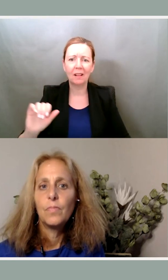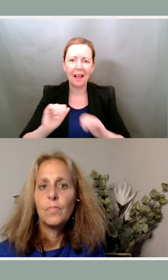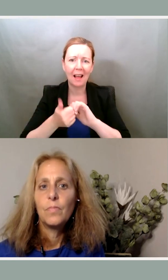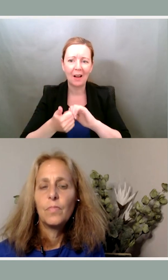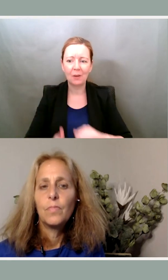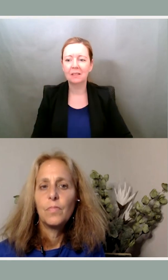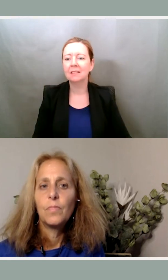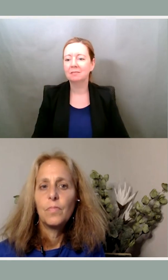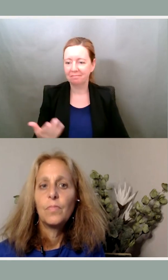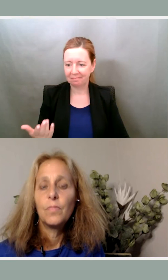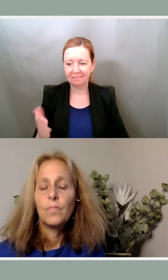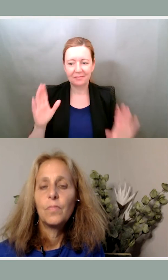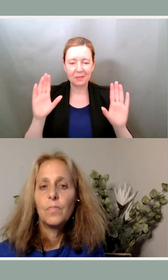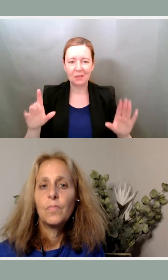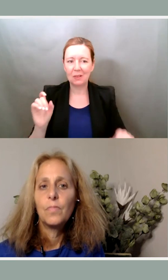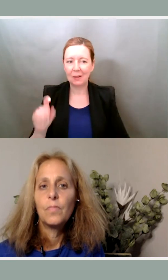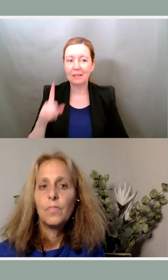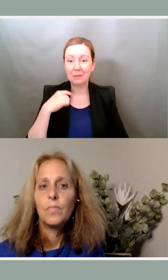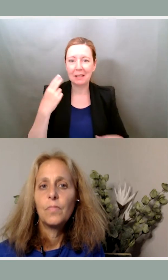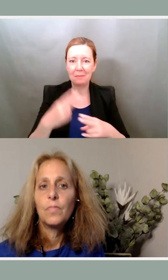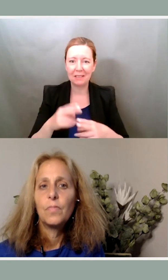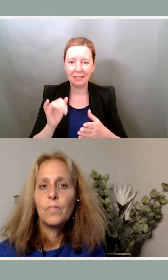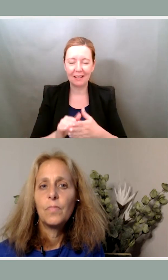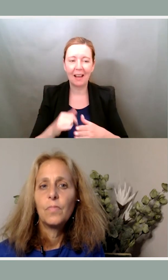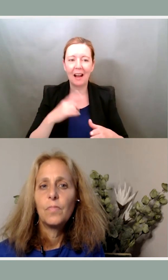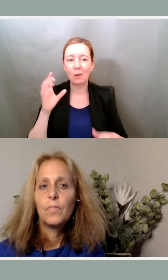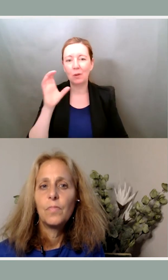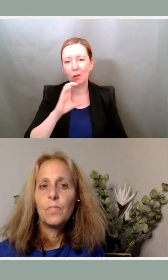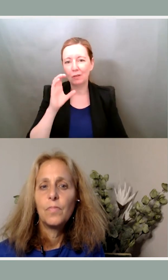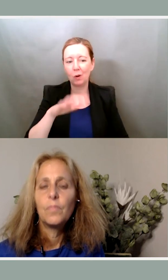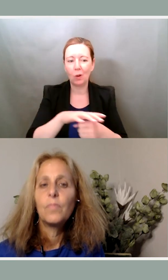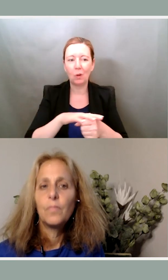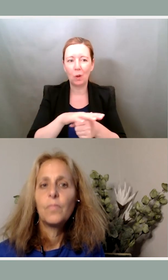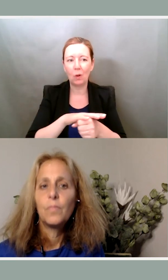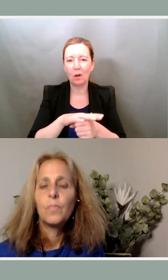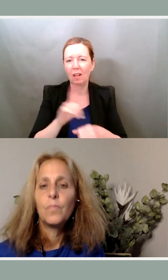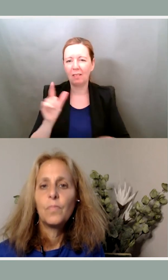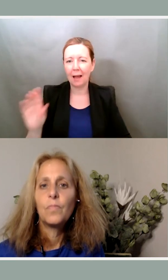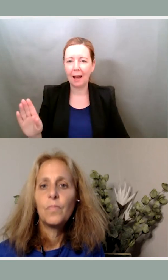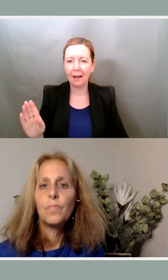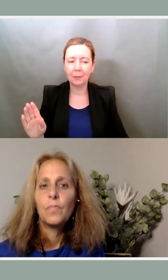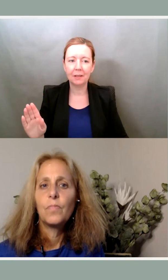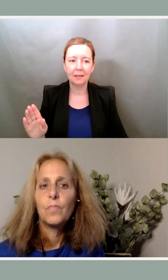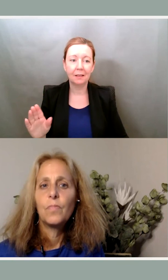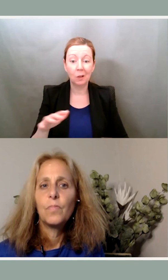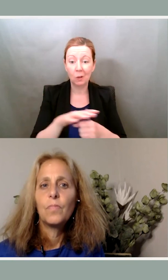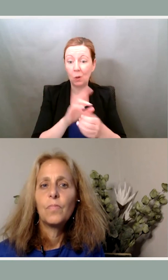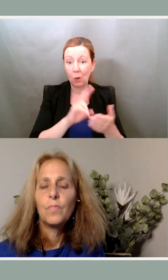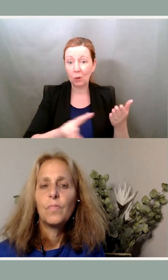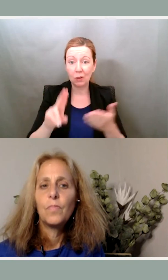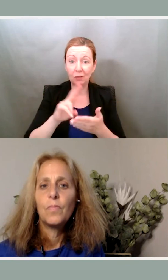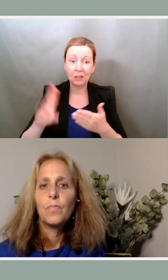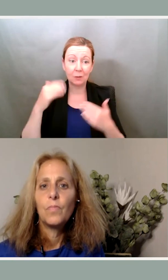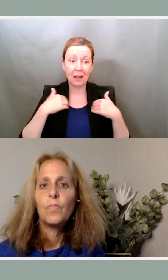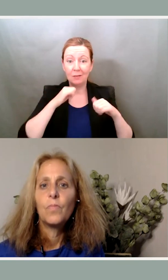So a good question. That's a great question, since I did mention that I would look for a local lab. For example, very often like local universities would have